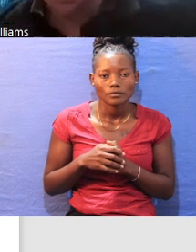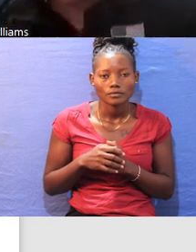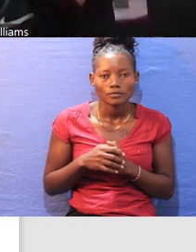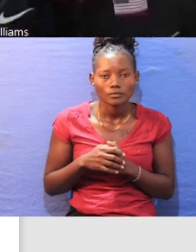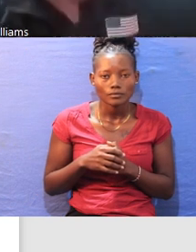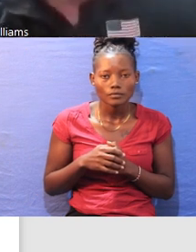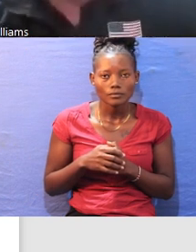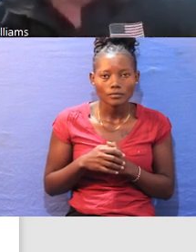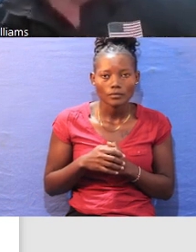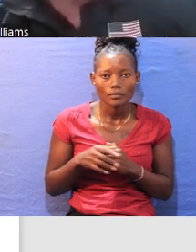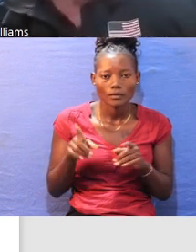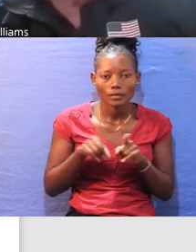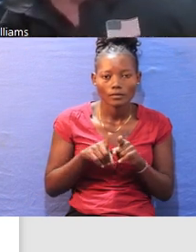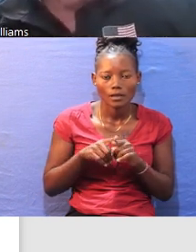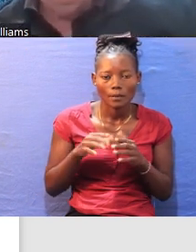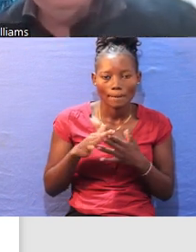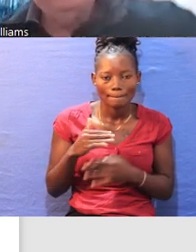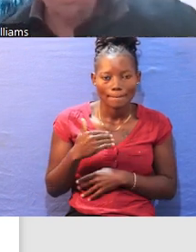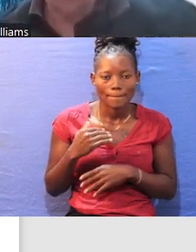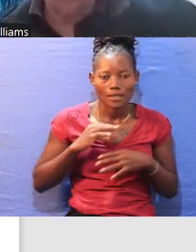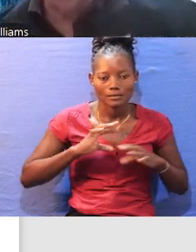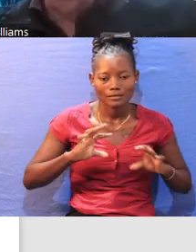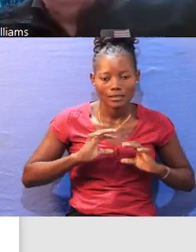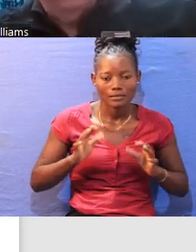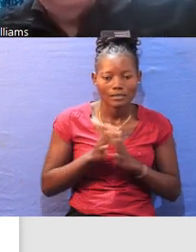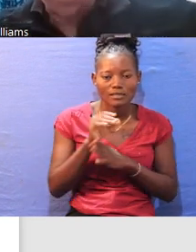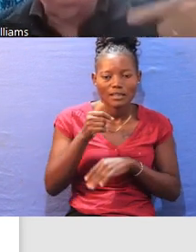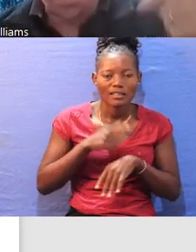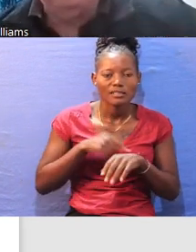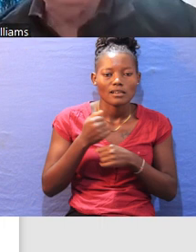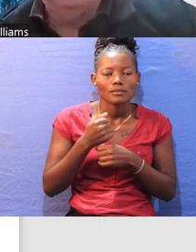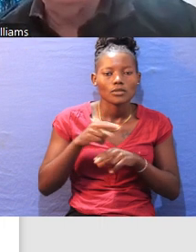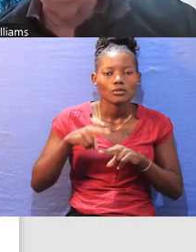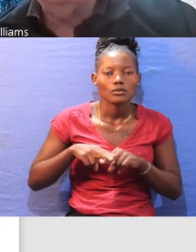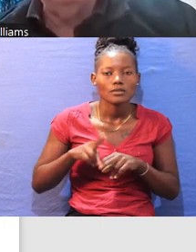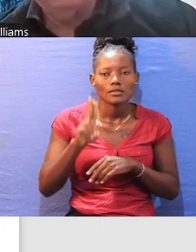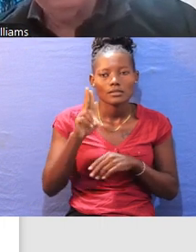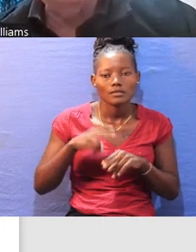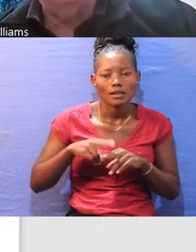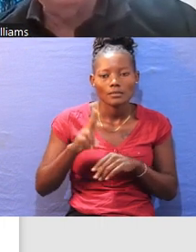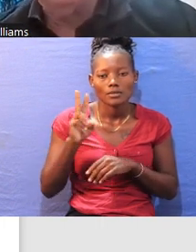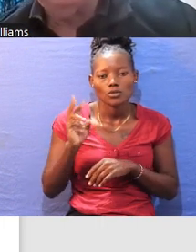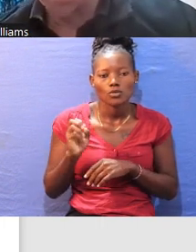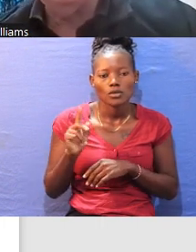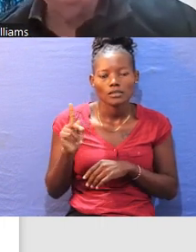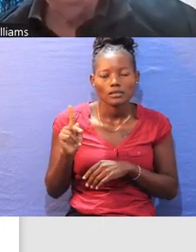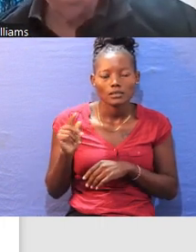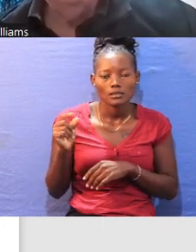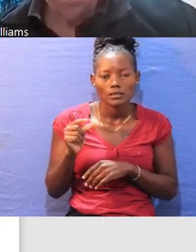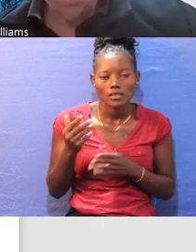do sit-ups. And I had athletes that could put 20-kilo plate behind their head and knock out 10 reps pretty